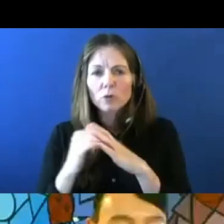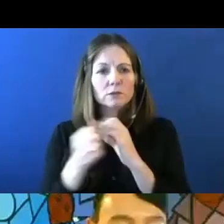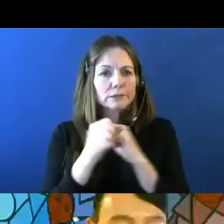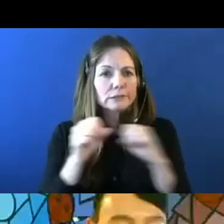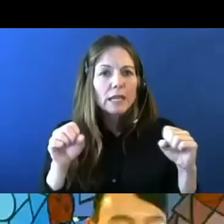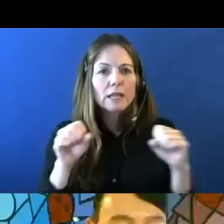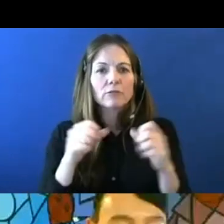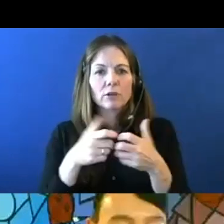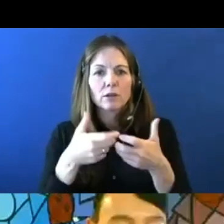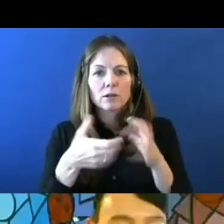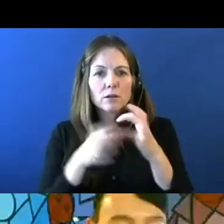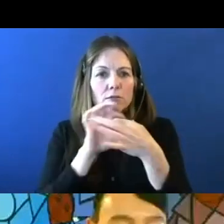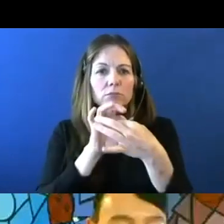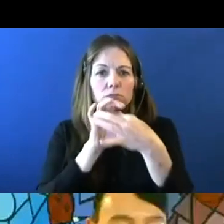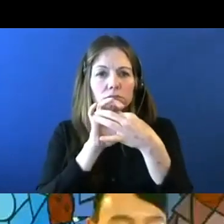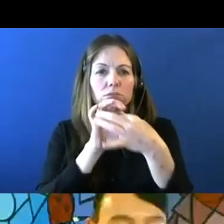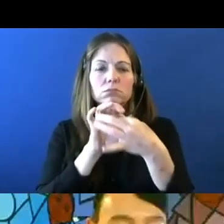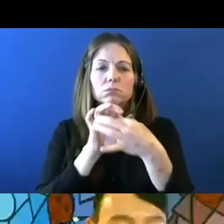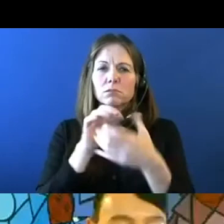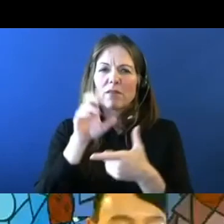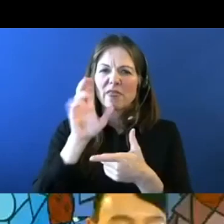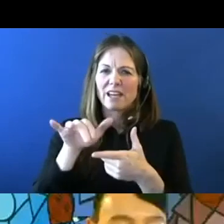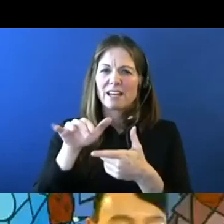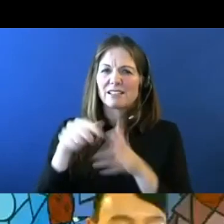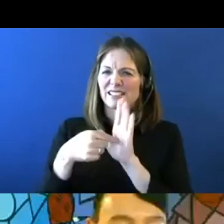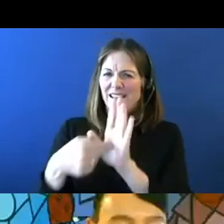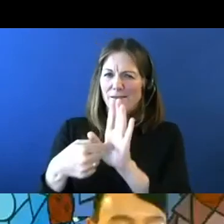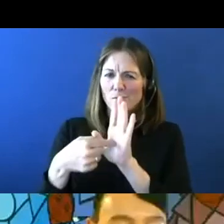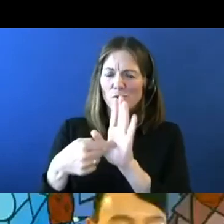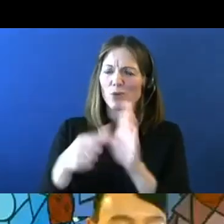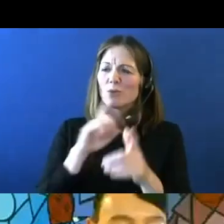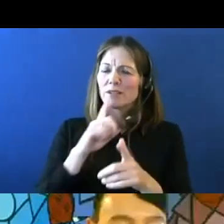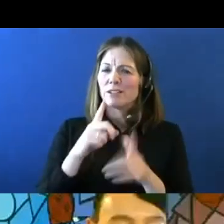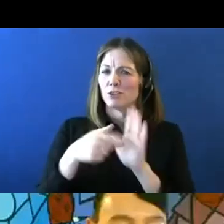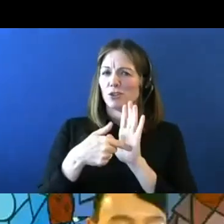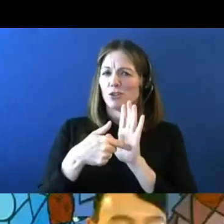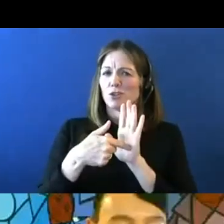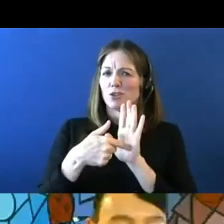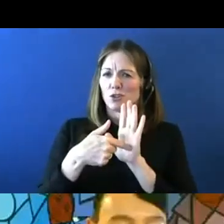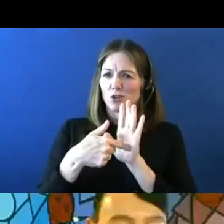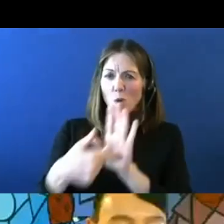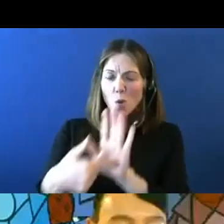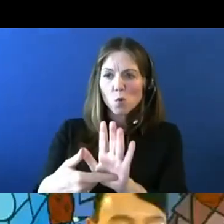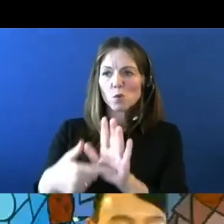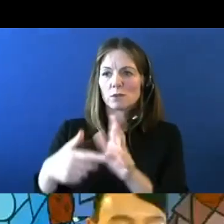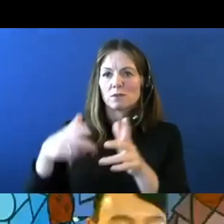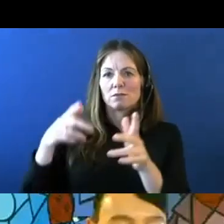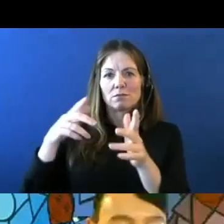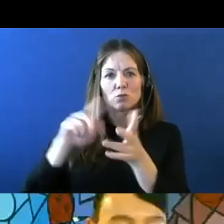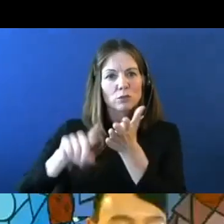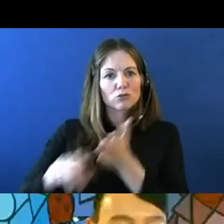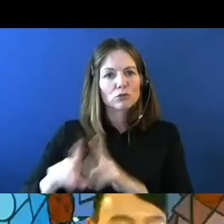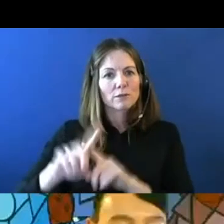the importance of making that kind of approach and that leap into that. One of the